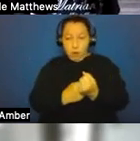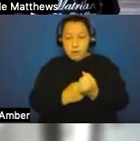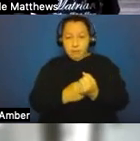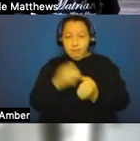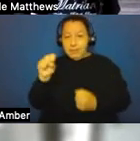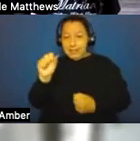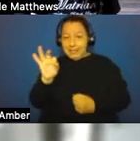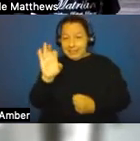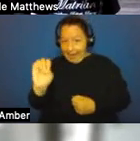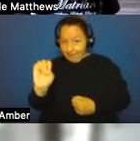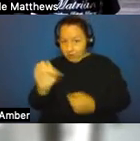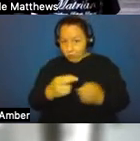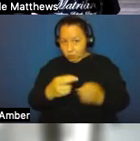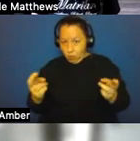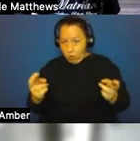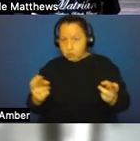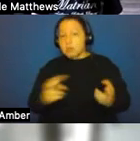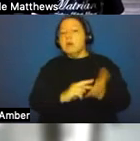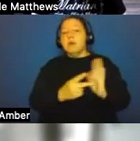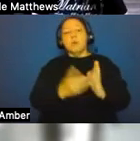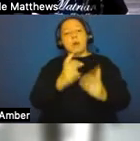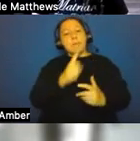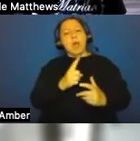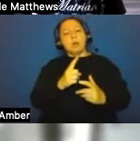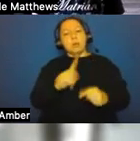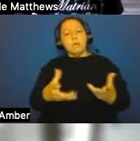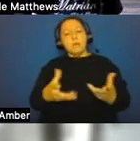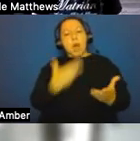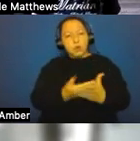because we want to make sure that we are making good referrals and that they